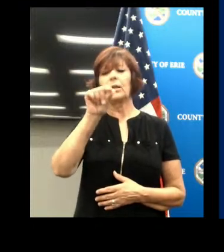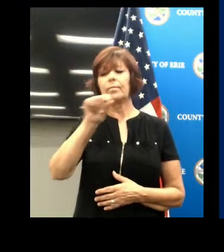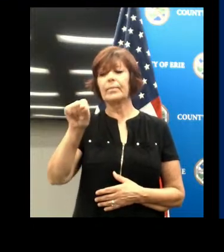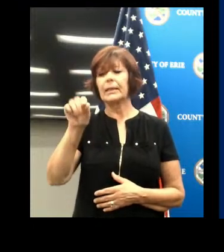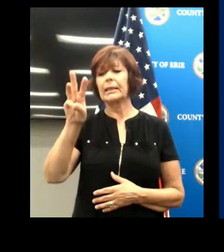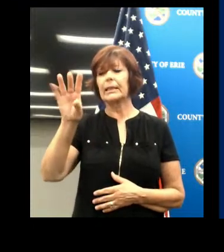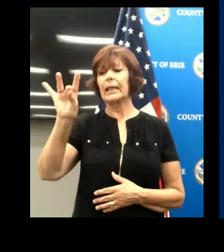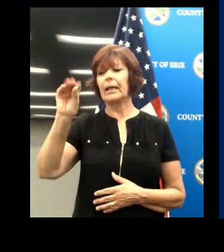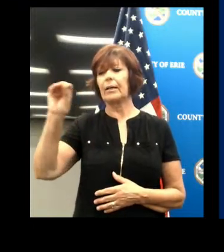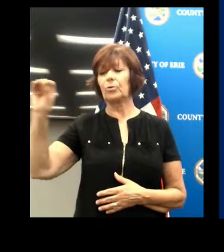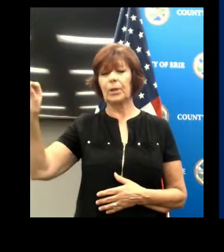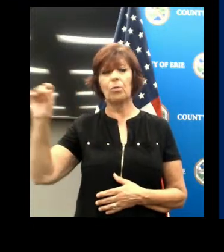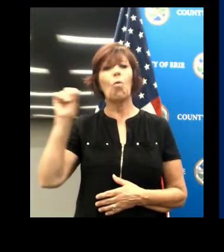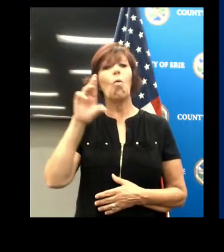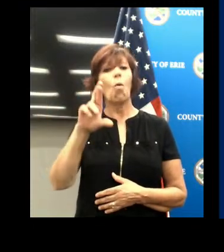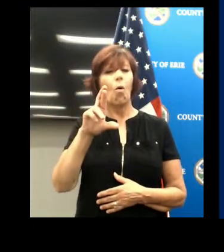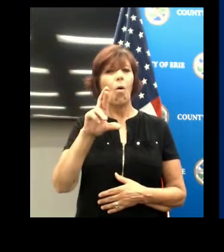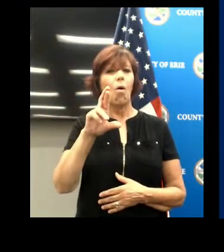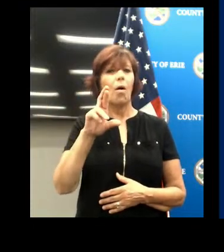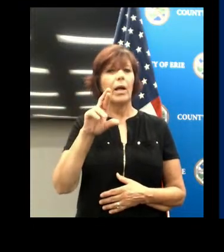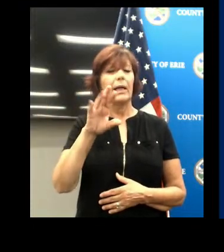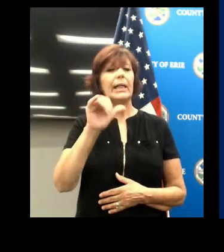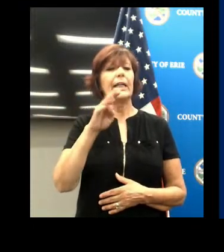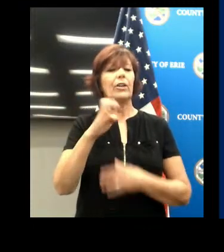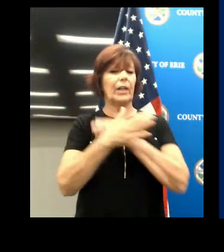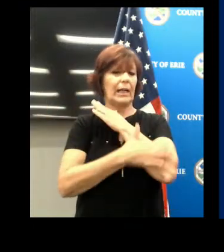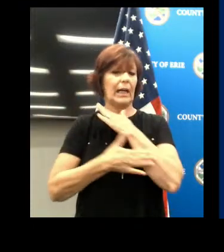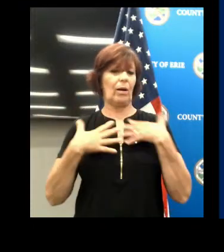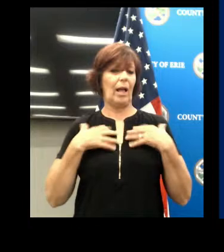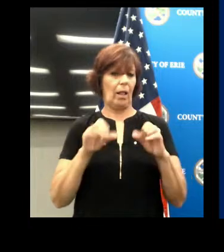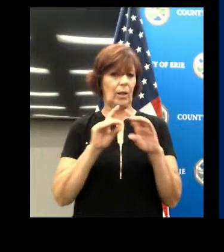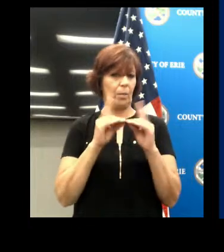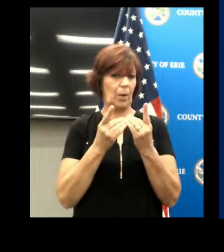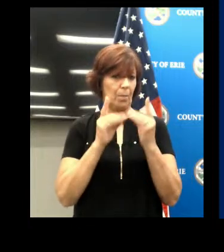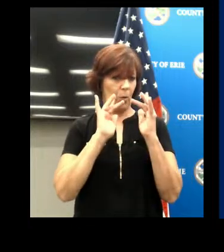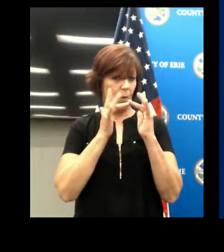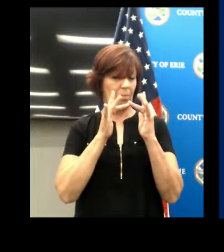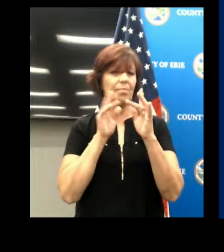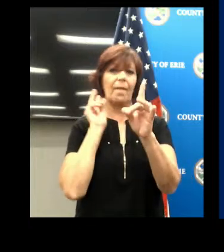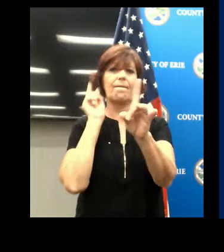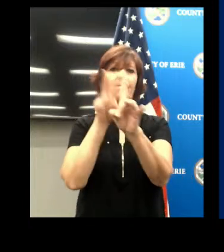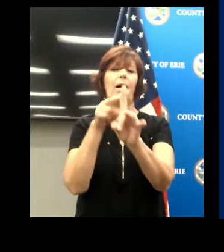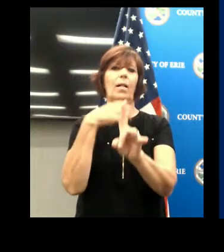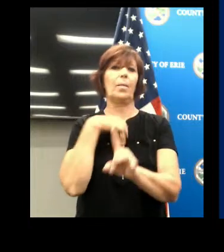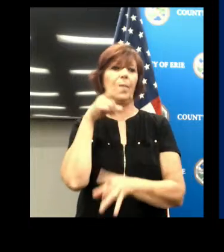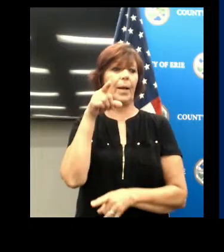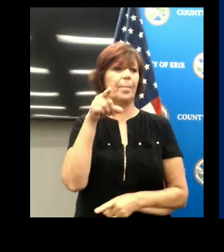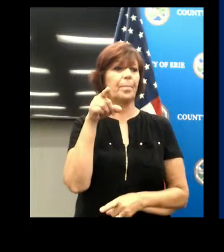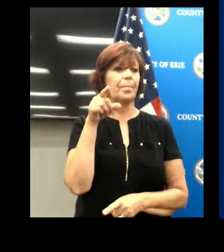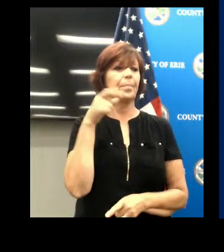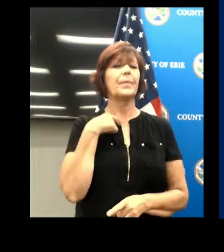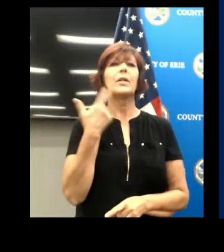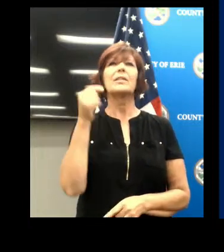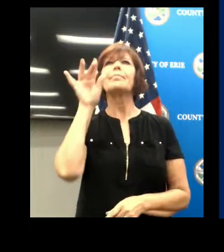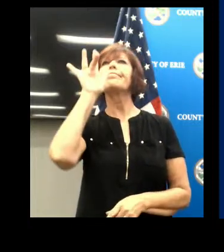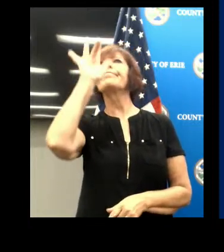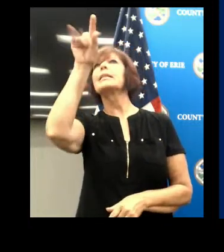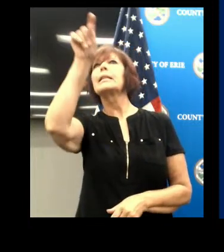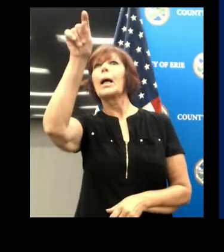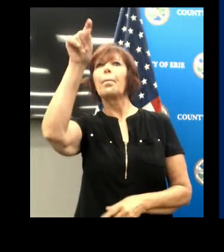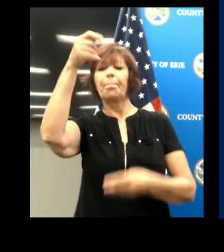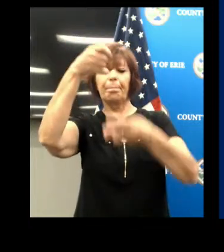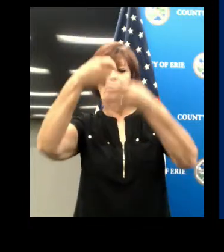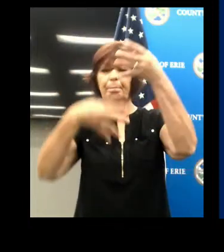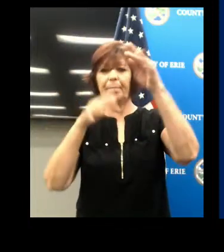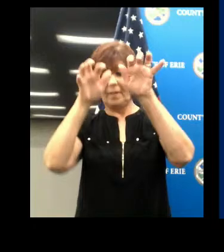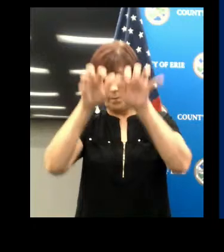716-961-6800 or go to our Erie County Health Department website and file a complaint. There's a complaint tab that you can click